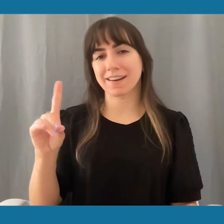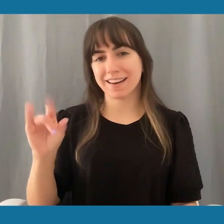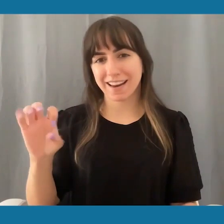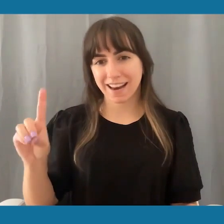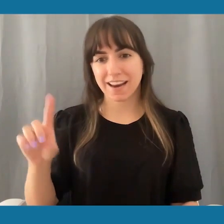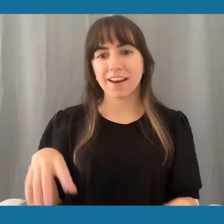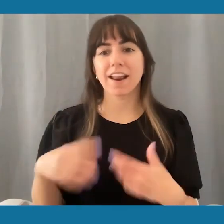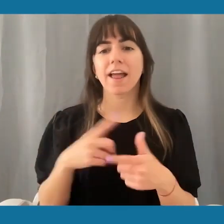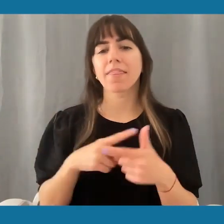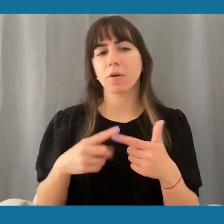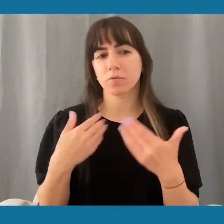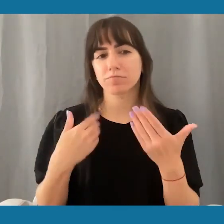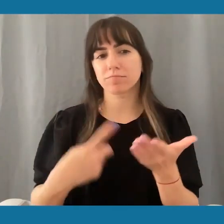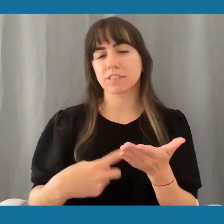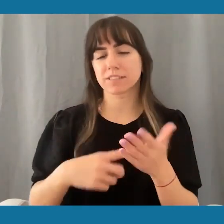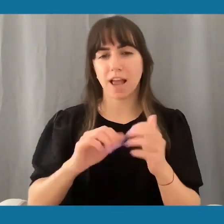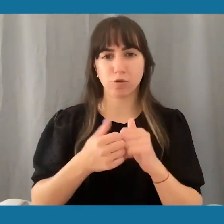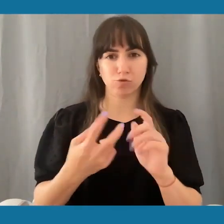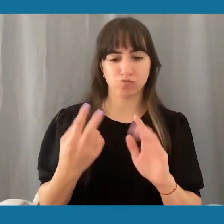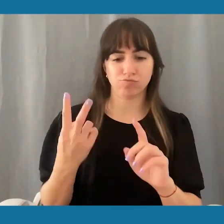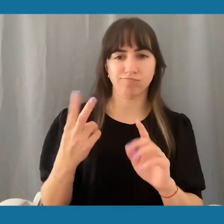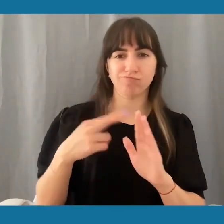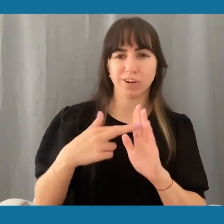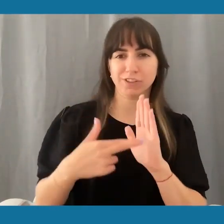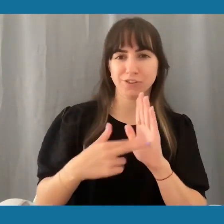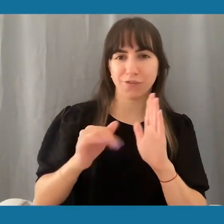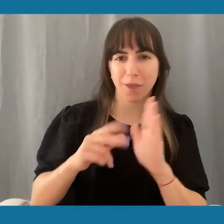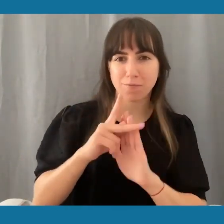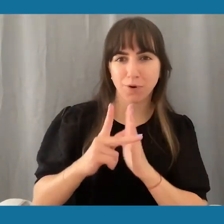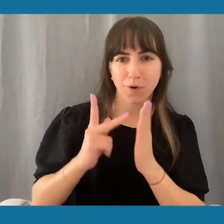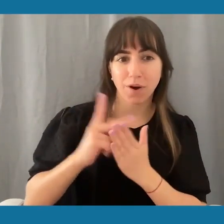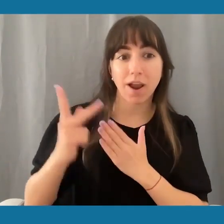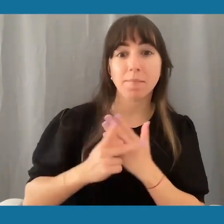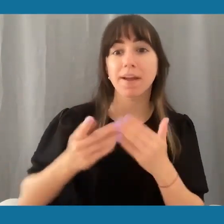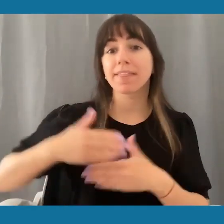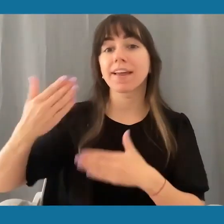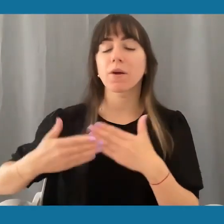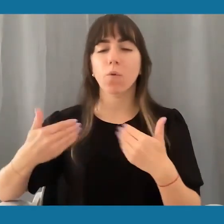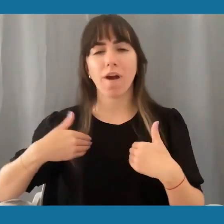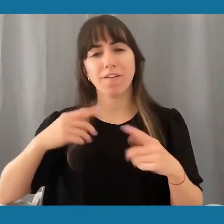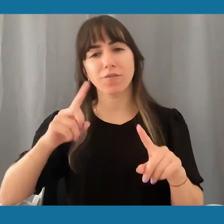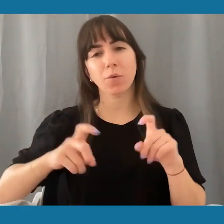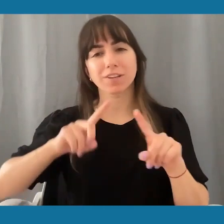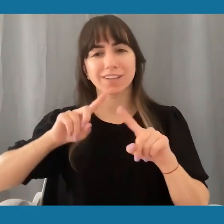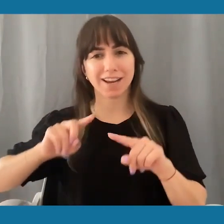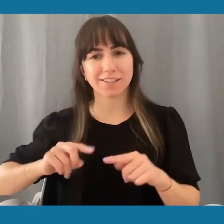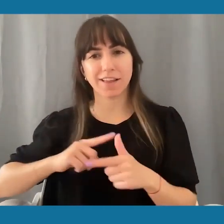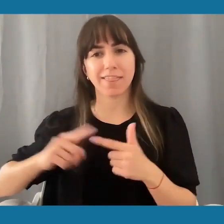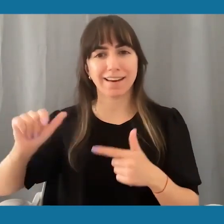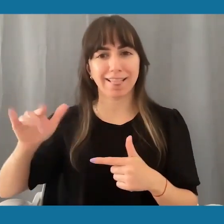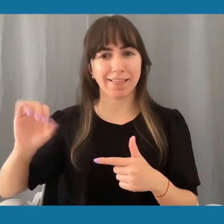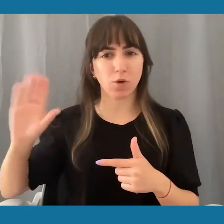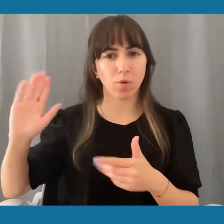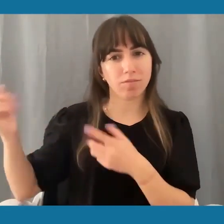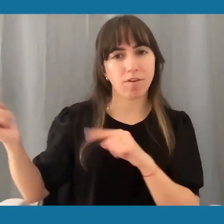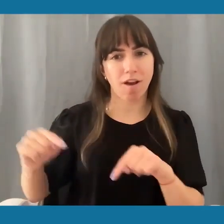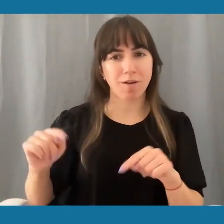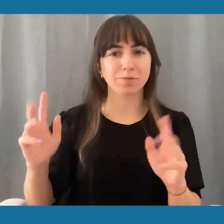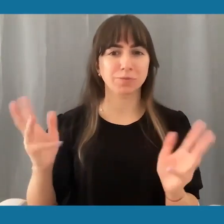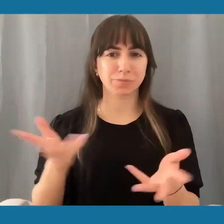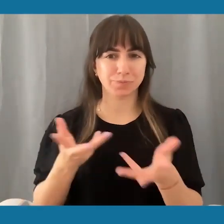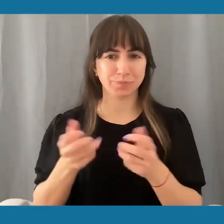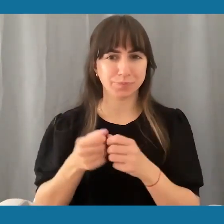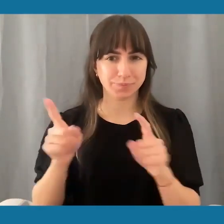Q&A questions at the end of this, and we'll bring Leo to do that. So what is ABLE? ABLE is actually